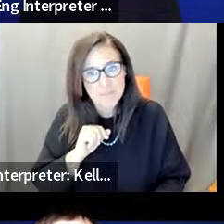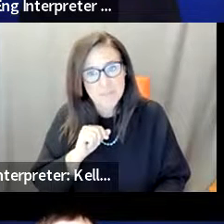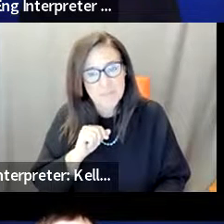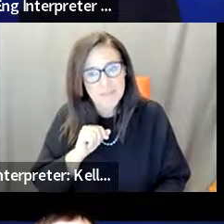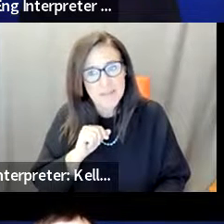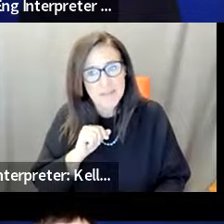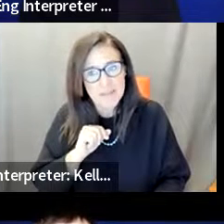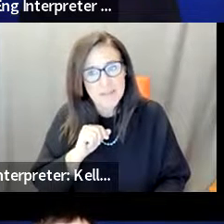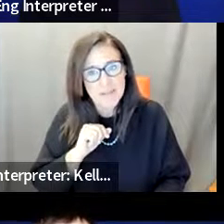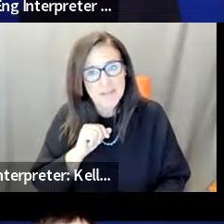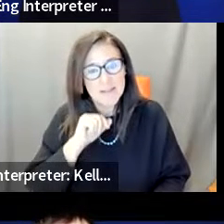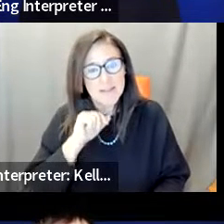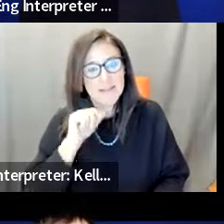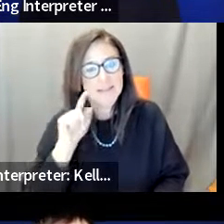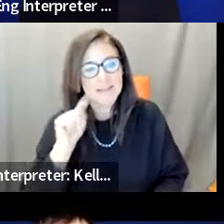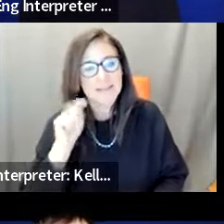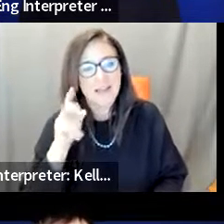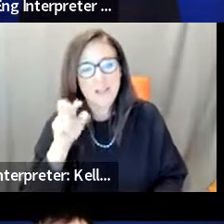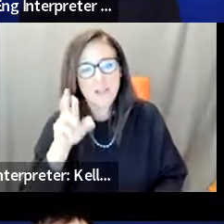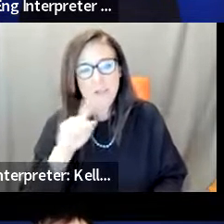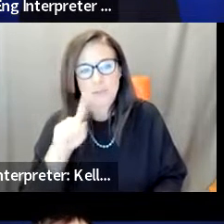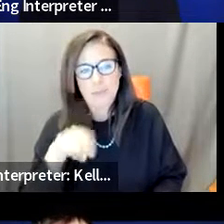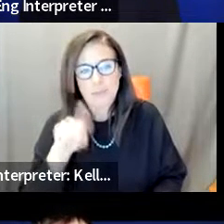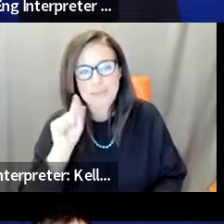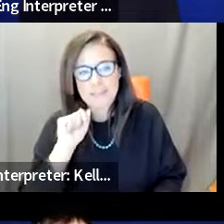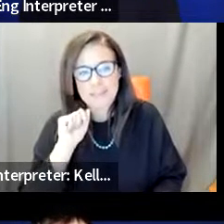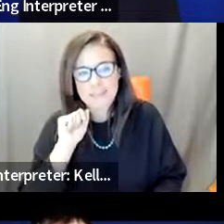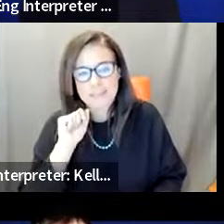for the future?